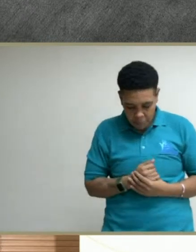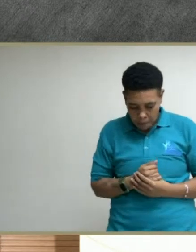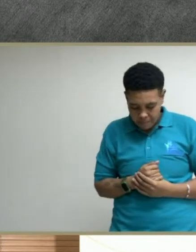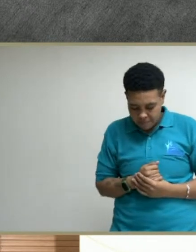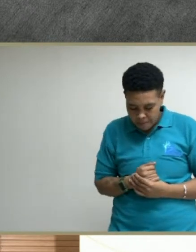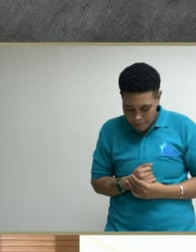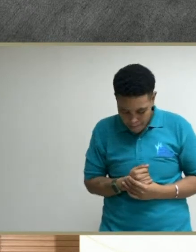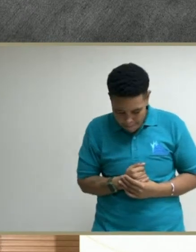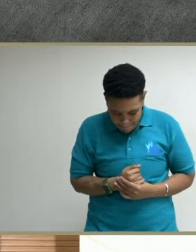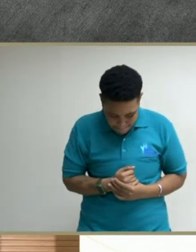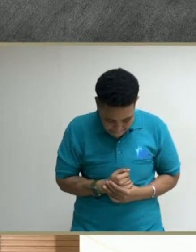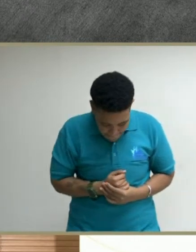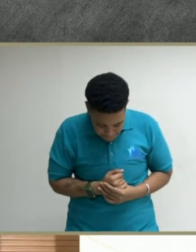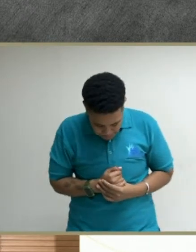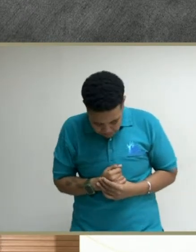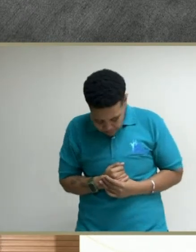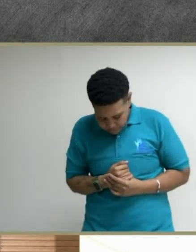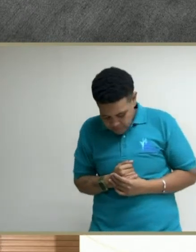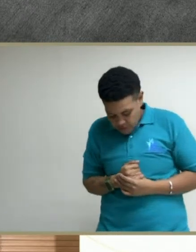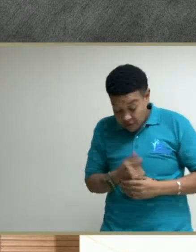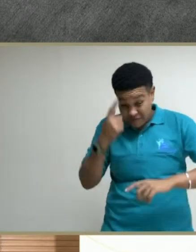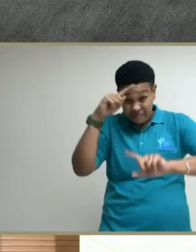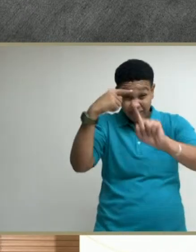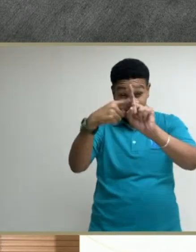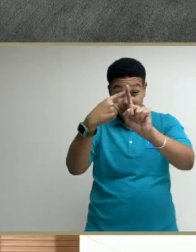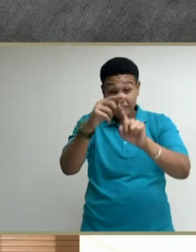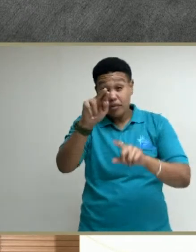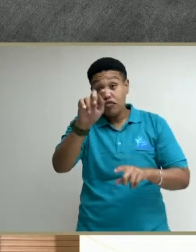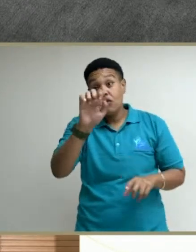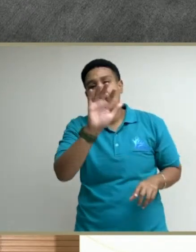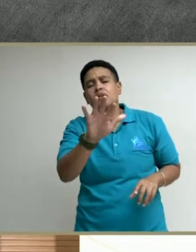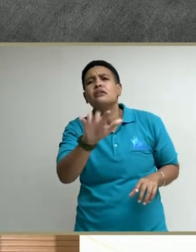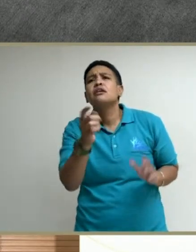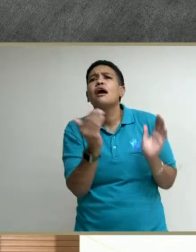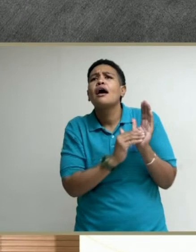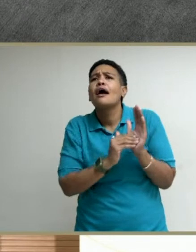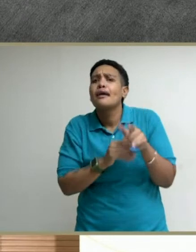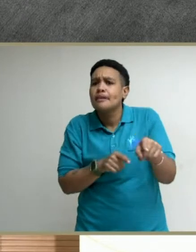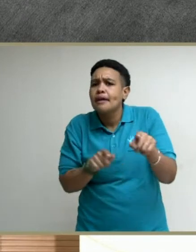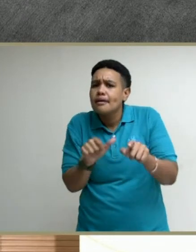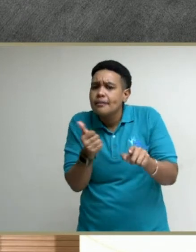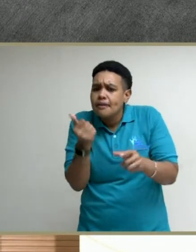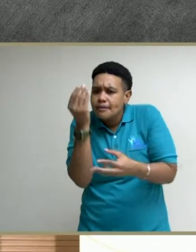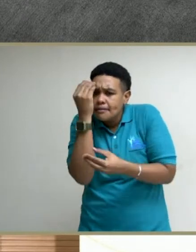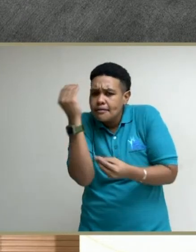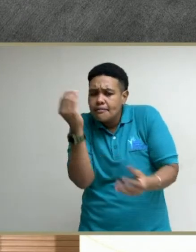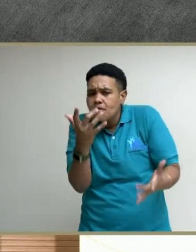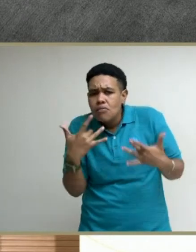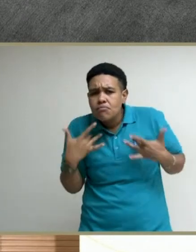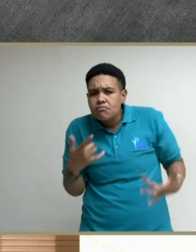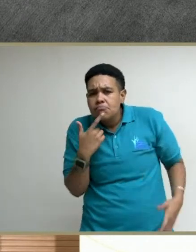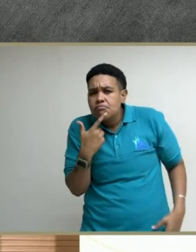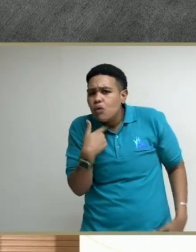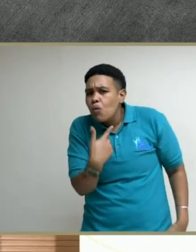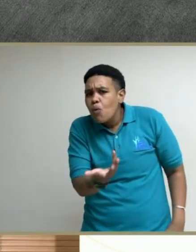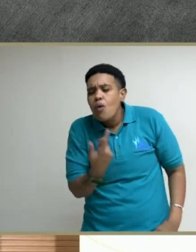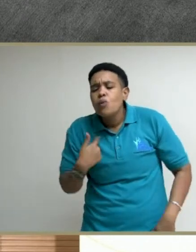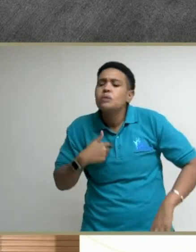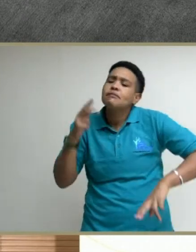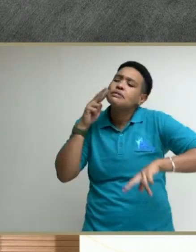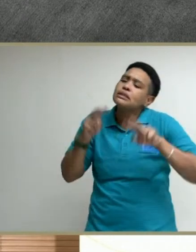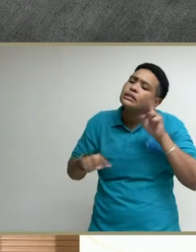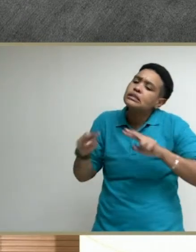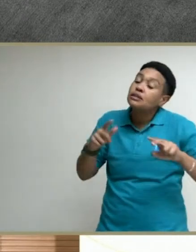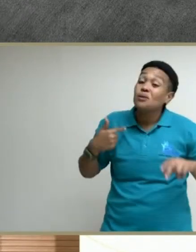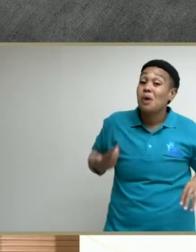In terms of our positivity rate, again, this is another indicator. We have seen that we were